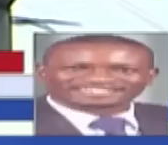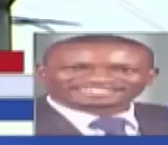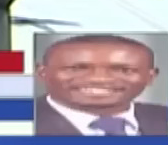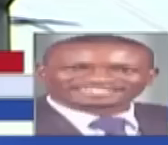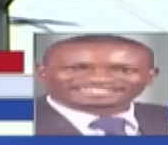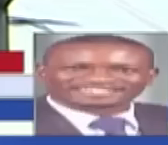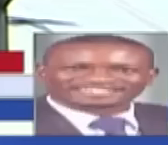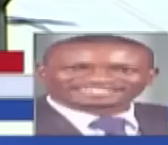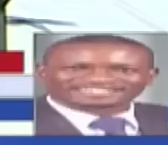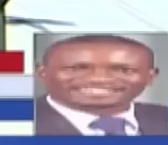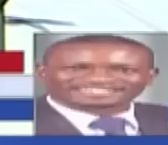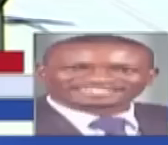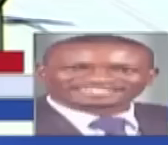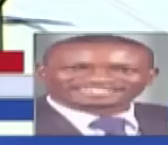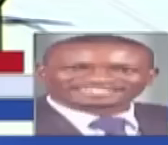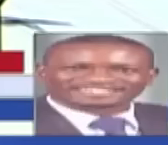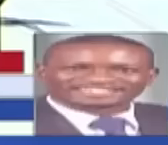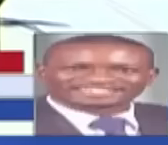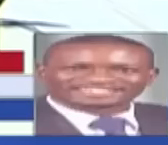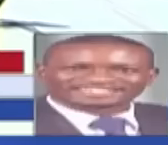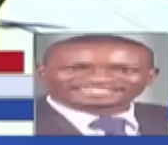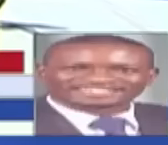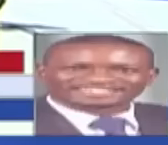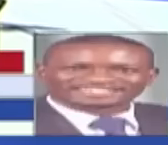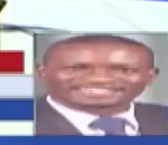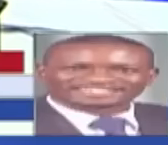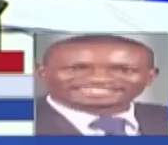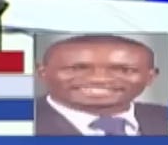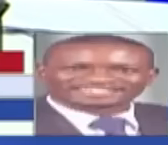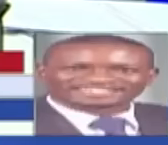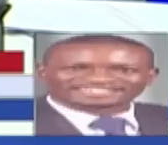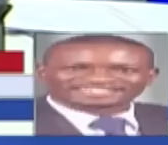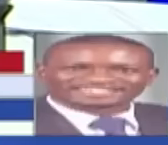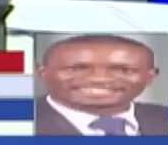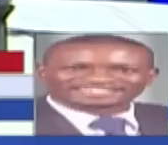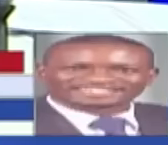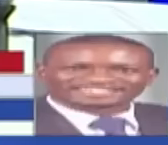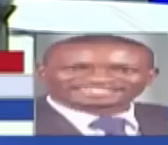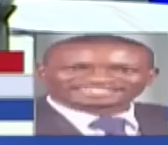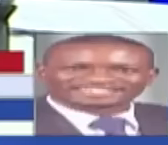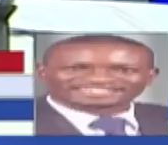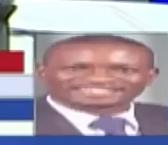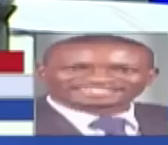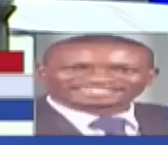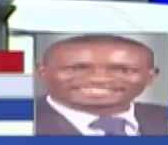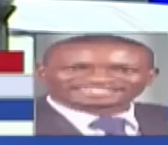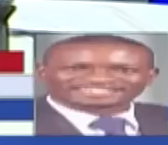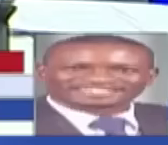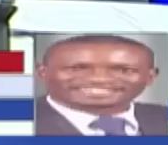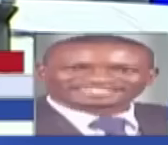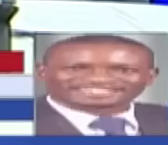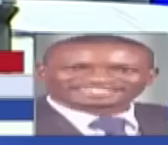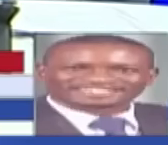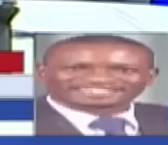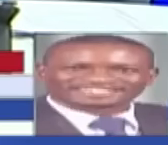his absence. I have heard him talk about the IEBC protest. And if you listen to the language that he is using, the language that Ababu is using is the